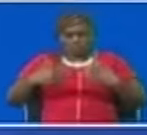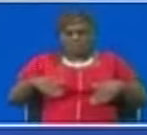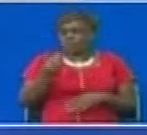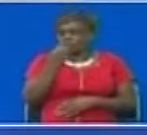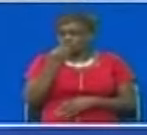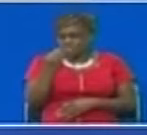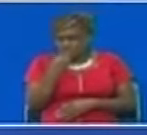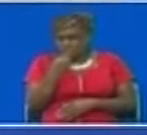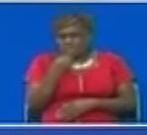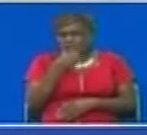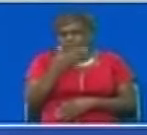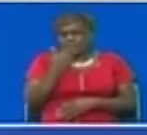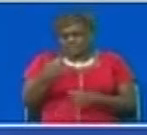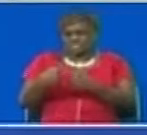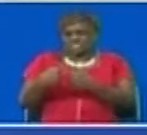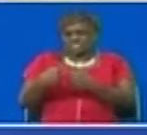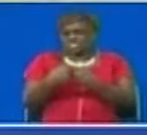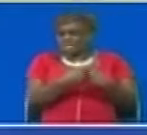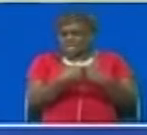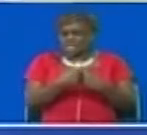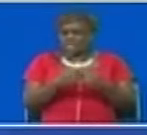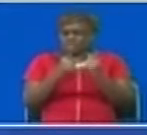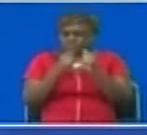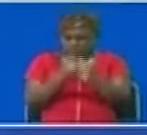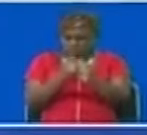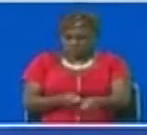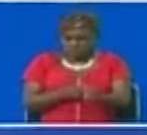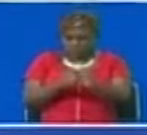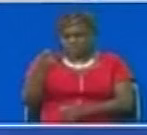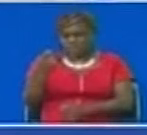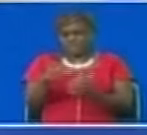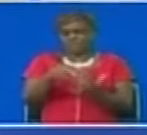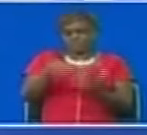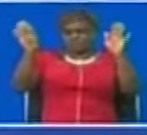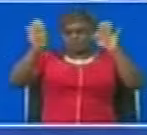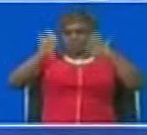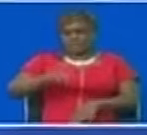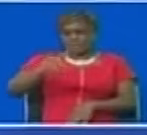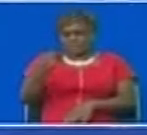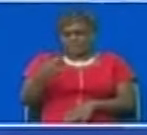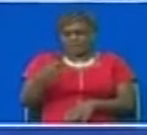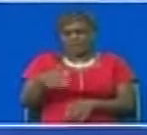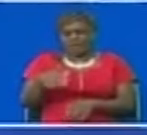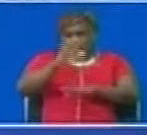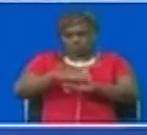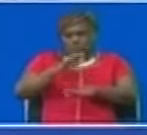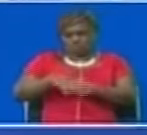The maize stem borer pest has been a challenge to farmers in Kenya, especially in the Rift Valley, which is Kenya's food